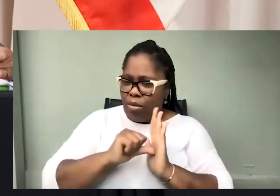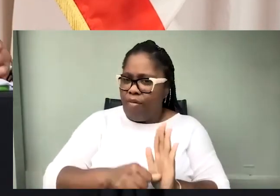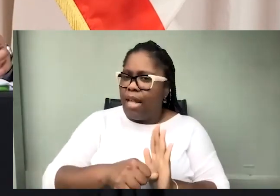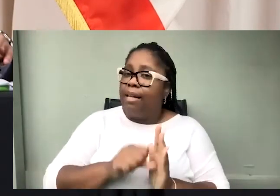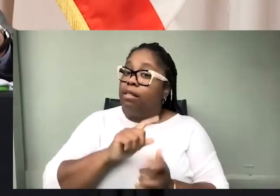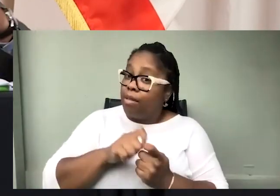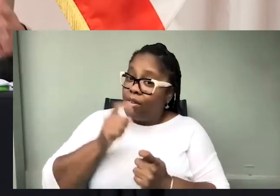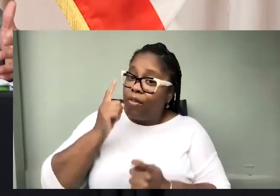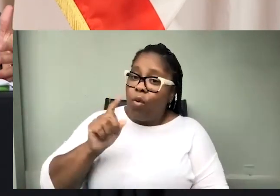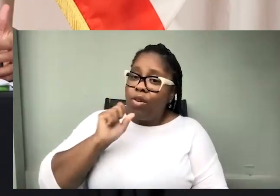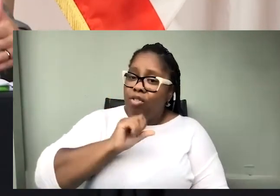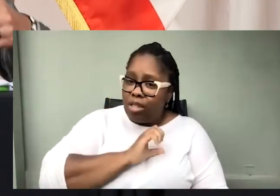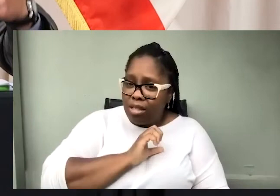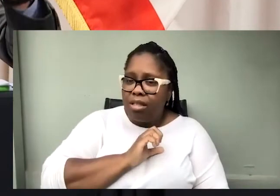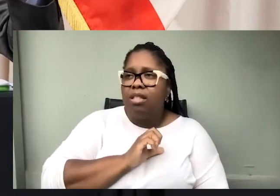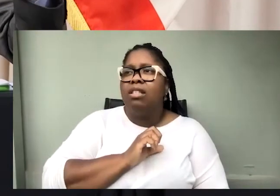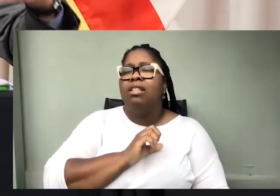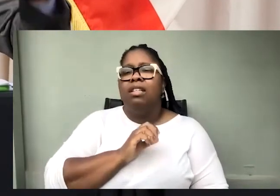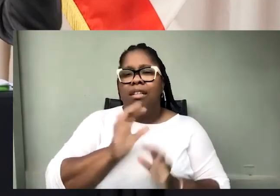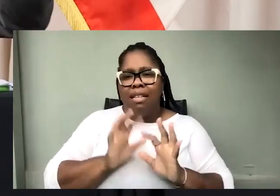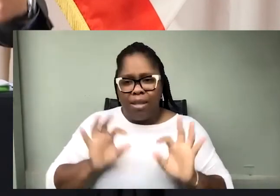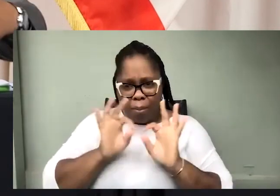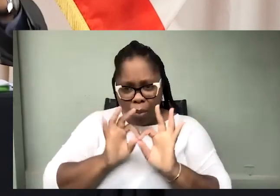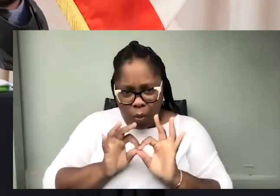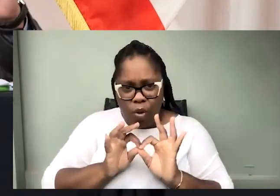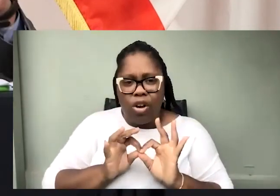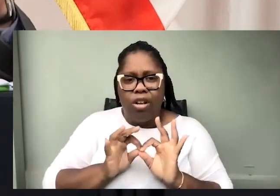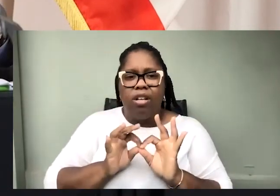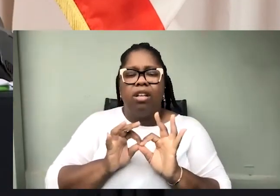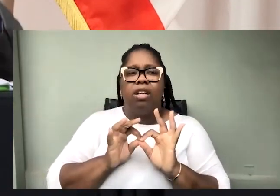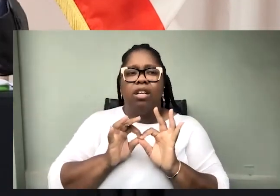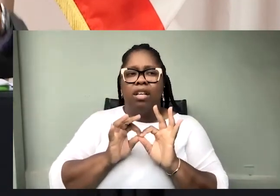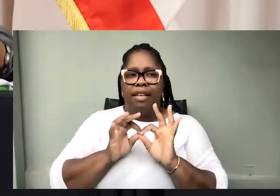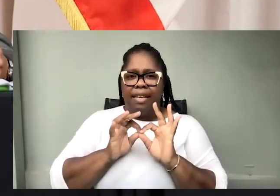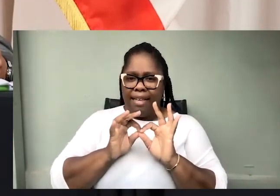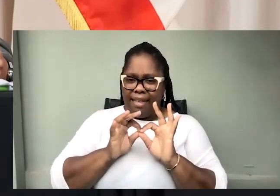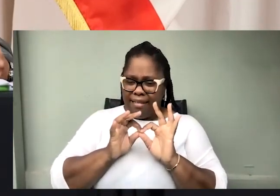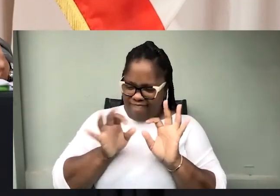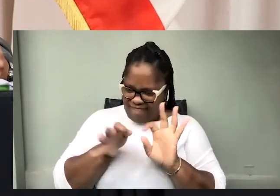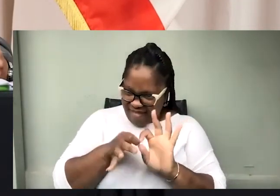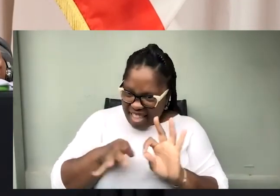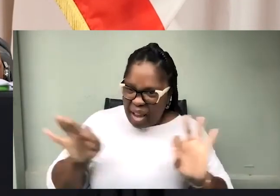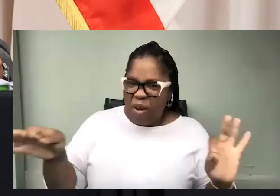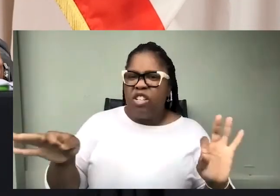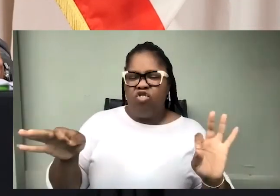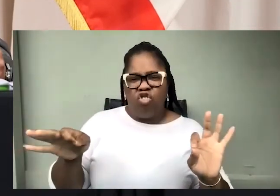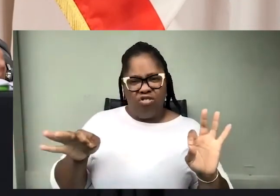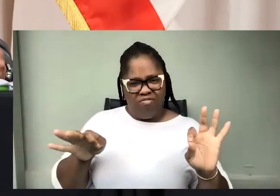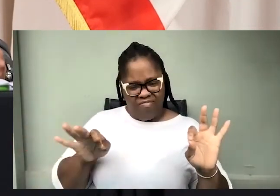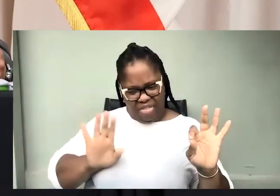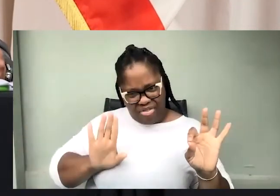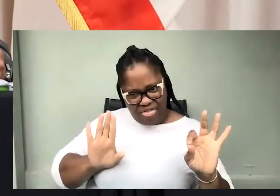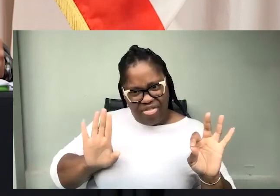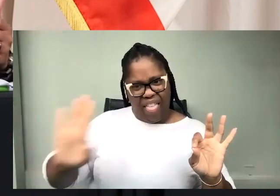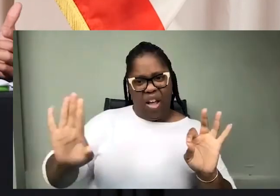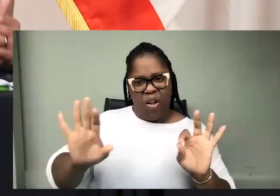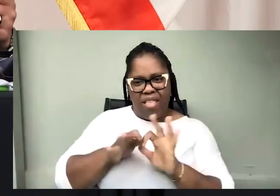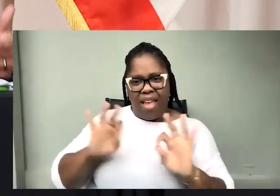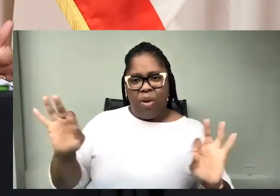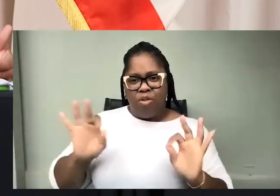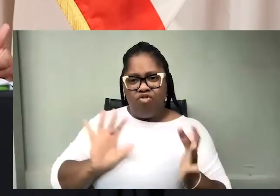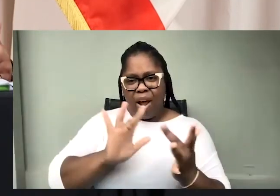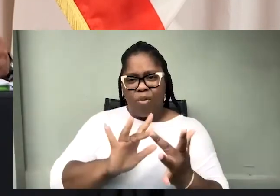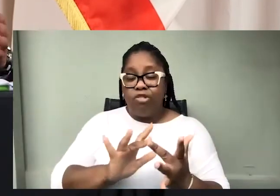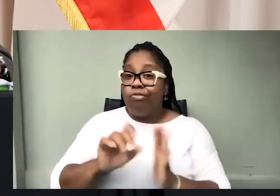seniors, it is important that we have is in-language type outreach, because I think sometimes the state forgets that. And so